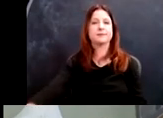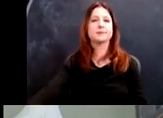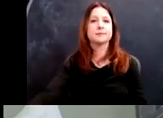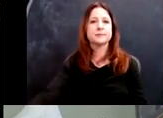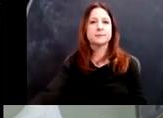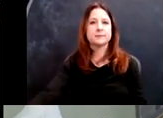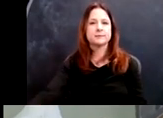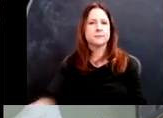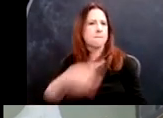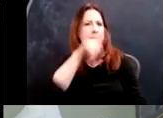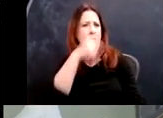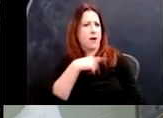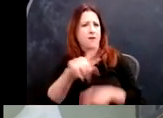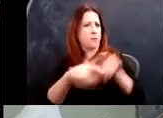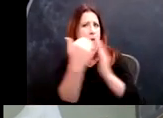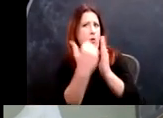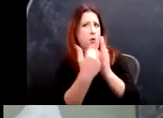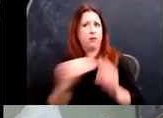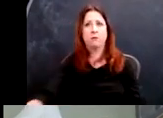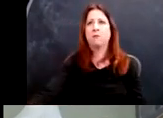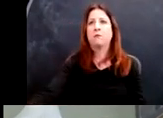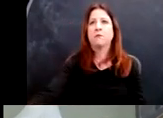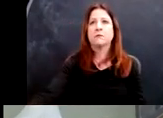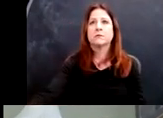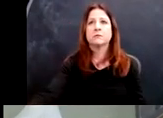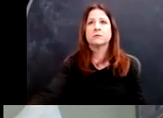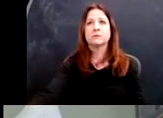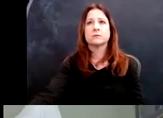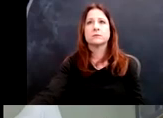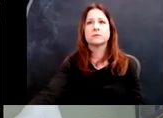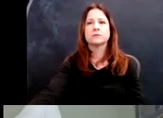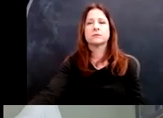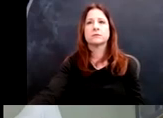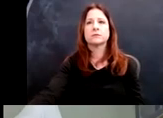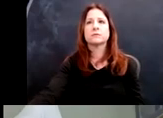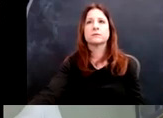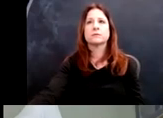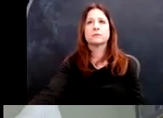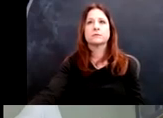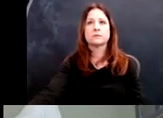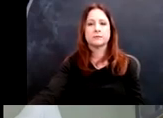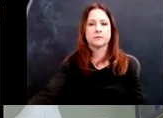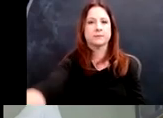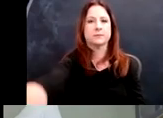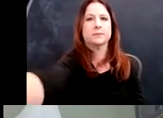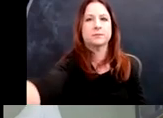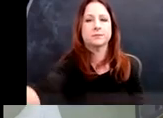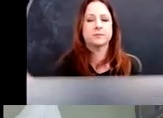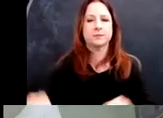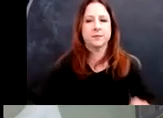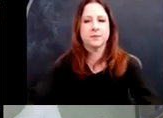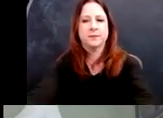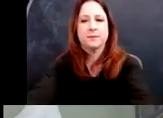I don't have the poll. Oh, that's strange. It might be that there's some pop-up blocker maybe on your